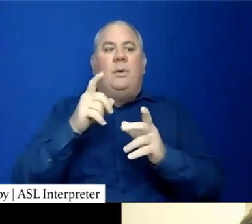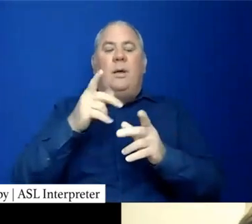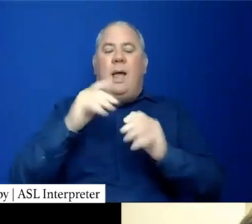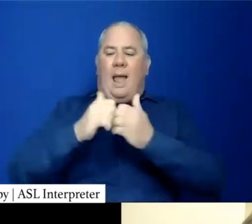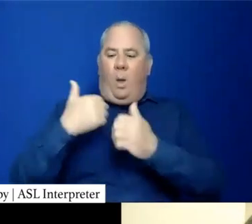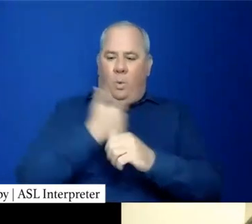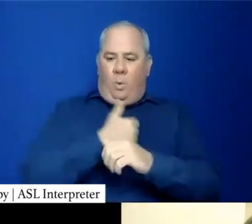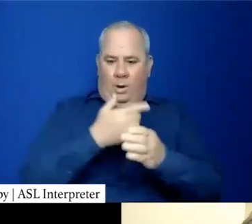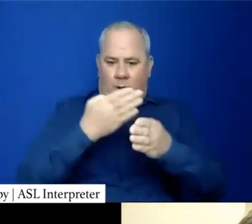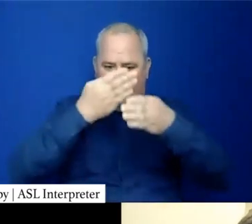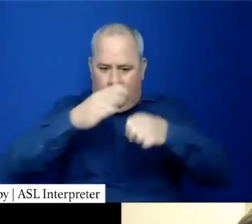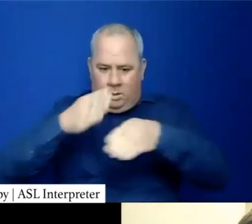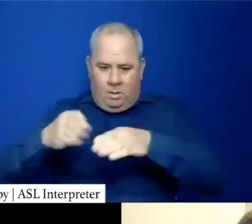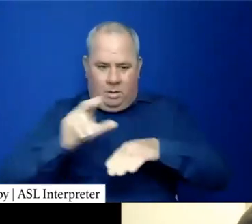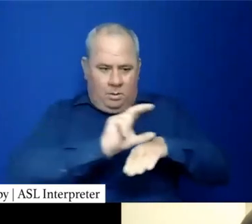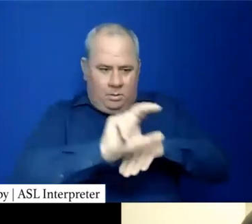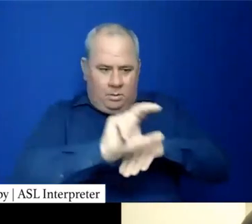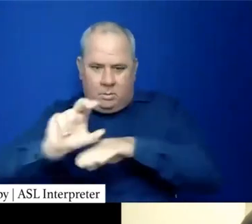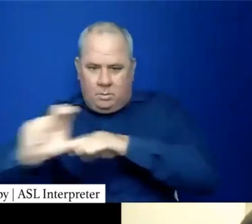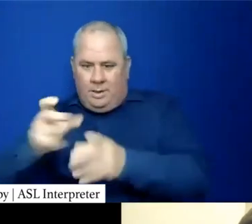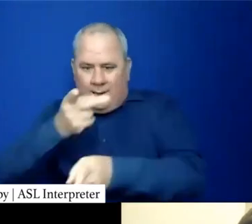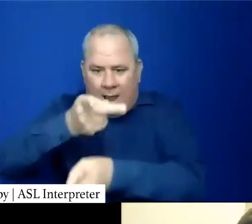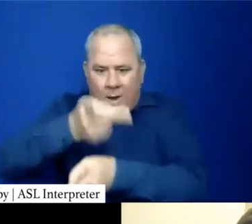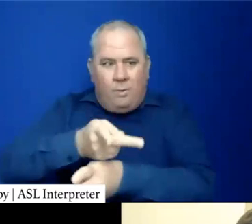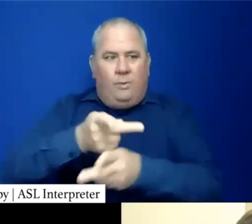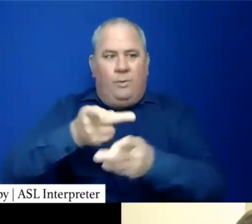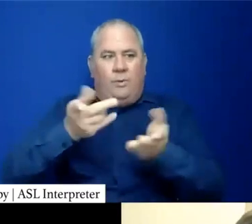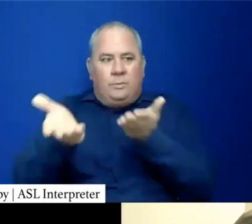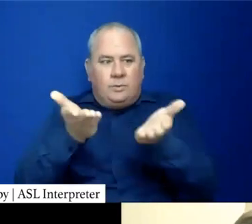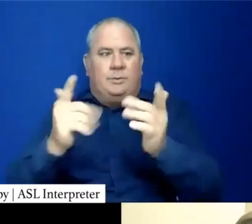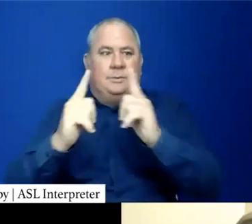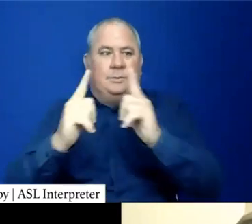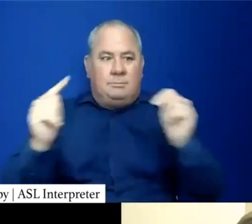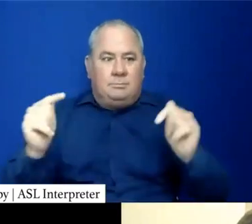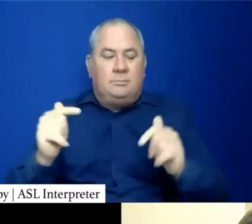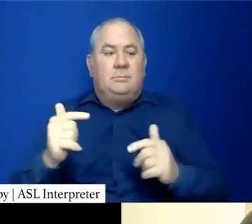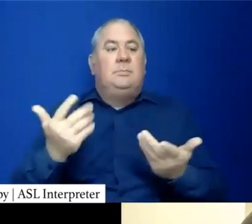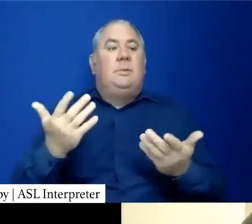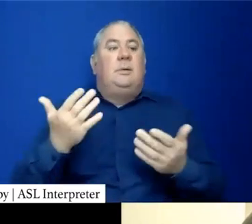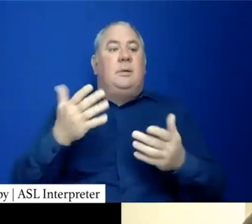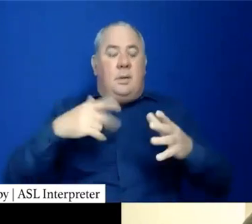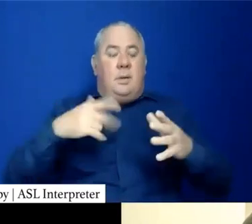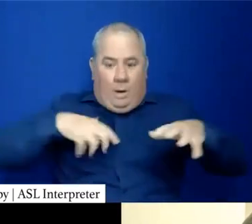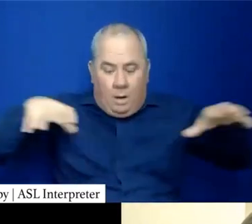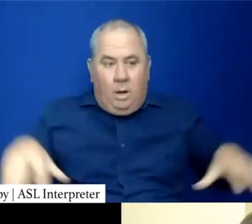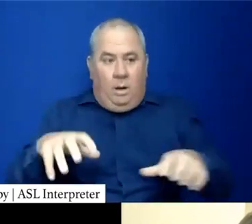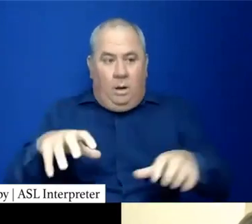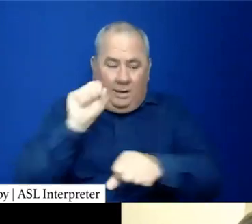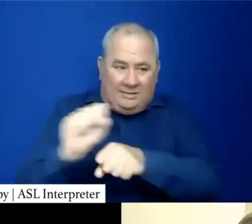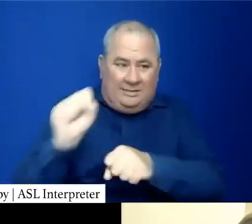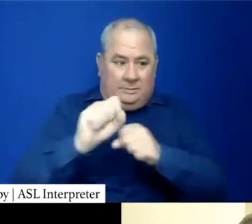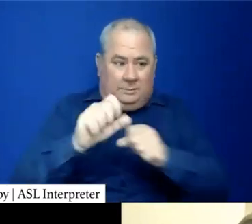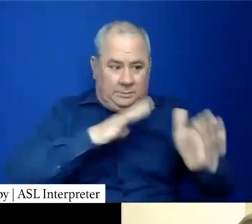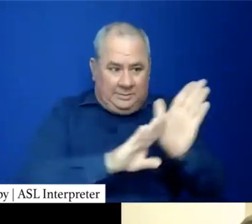time where, like, I spent a lot of credibility and I wasn't sure I was going to get it back, because the first draft